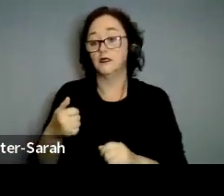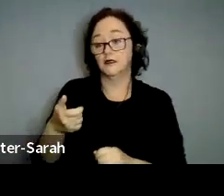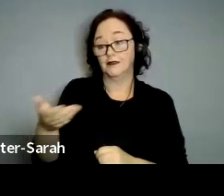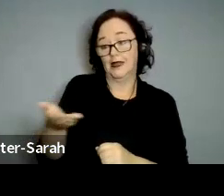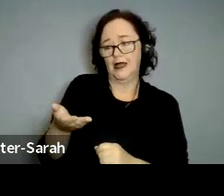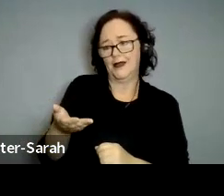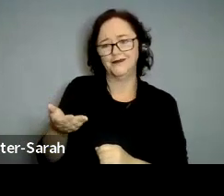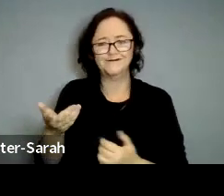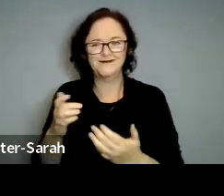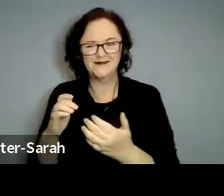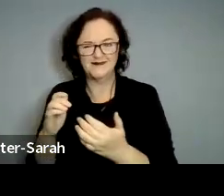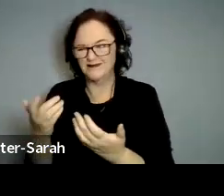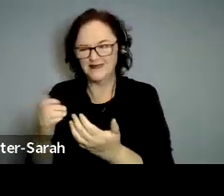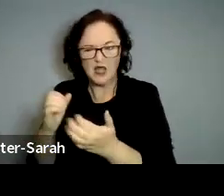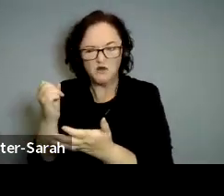document it.